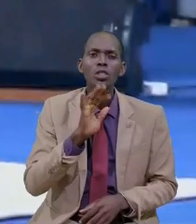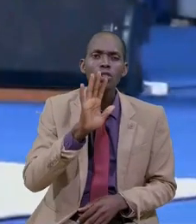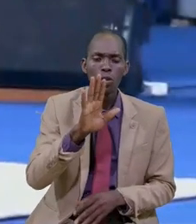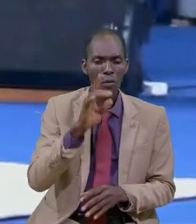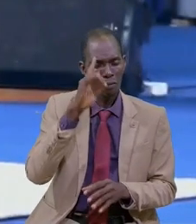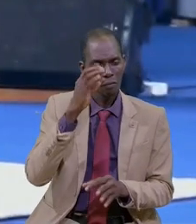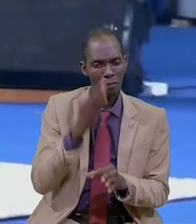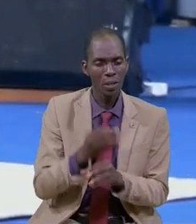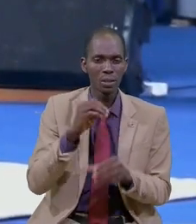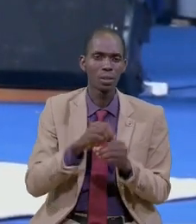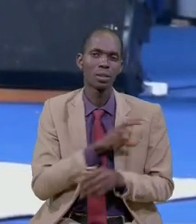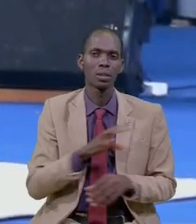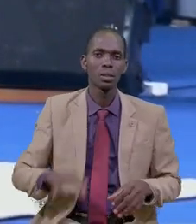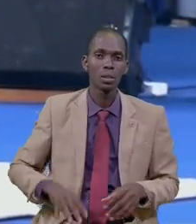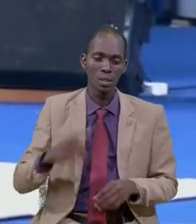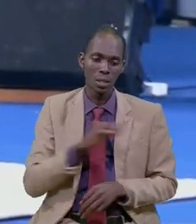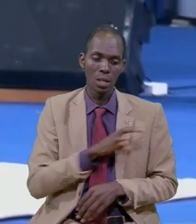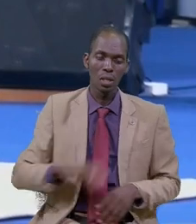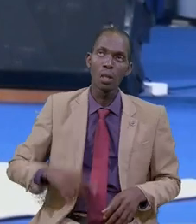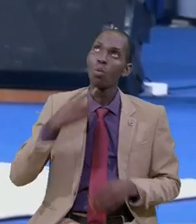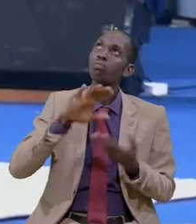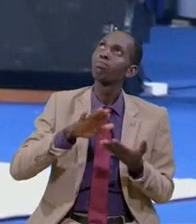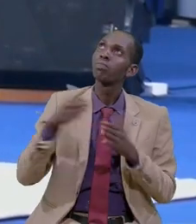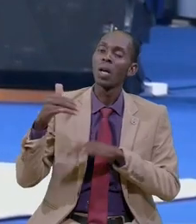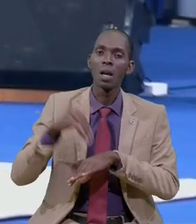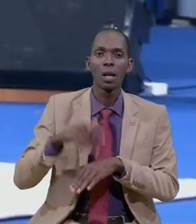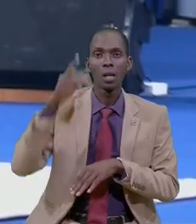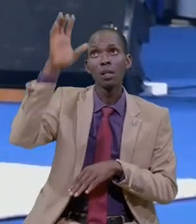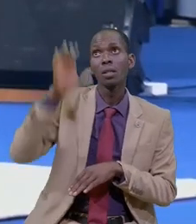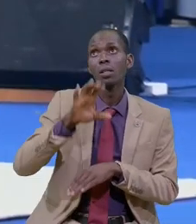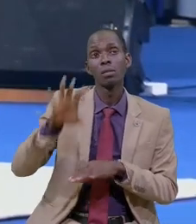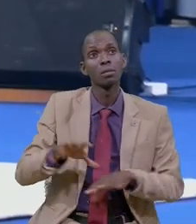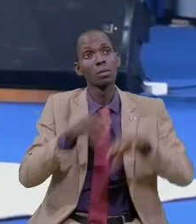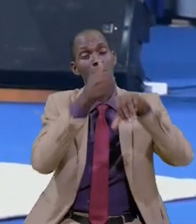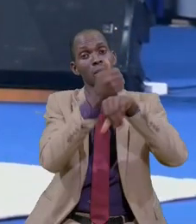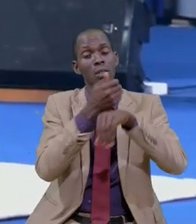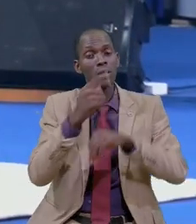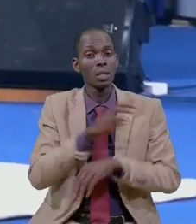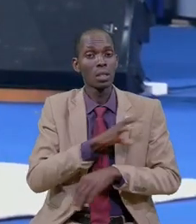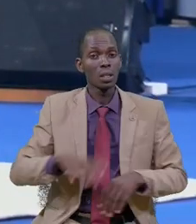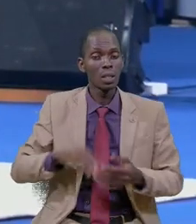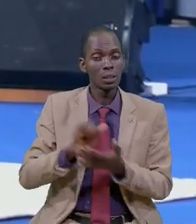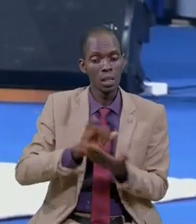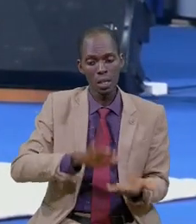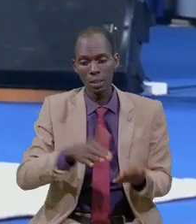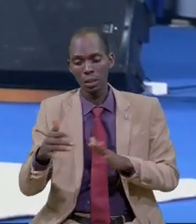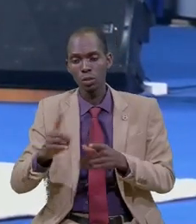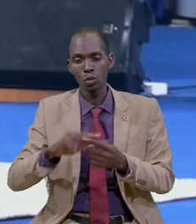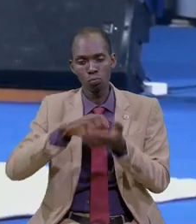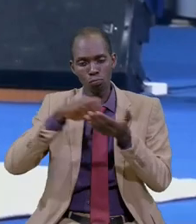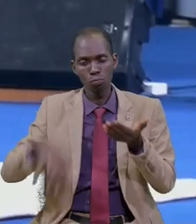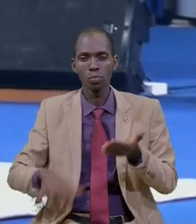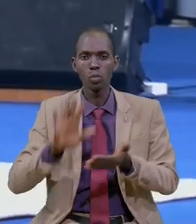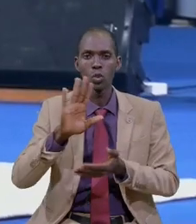en Christ. The Christ who died at Calvary. Le Christ qui est mort au calvaire. And the Christ who died to take your sins away. Et le Christ qui est mort pour ôter